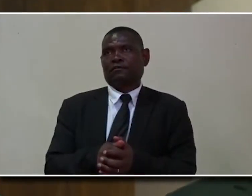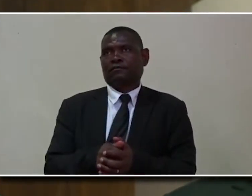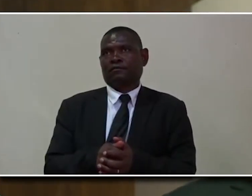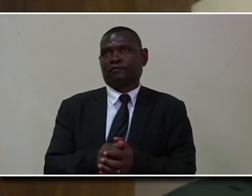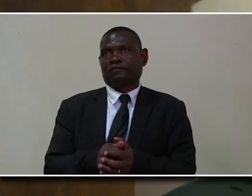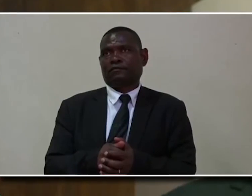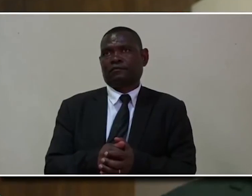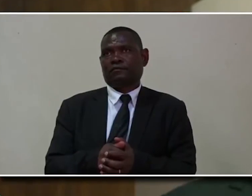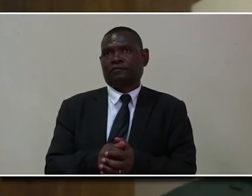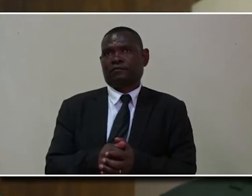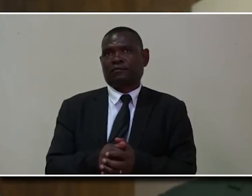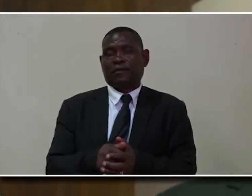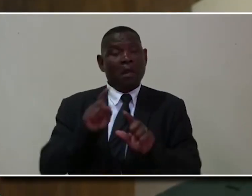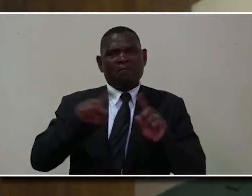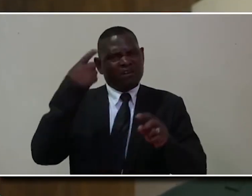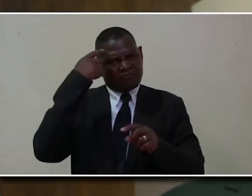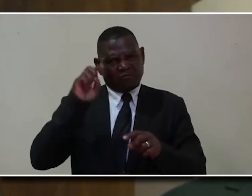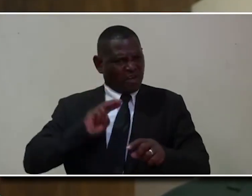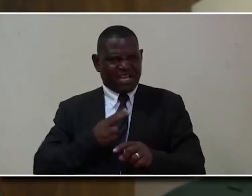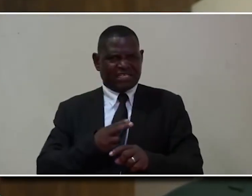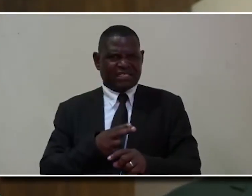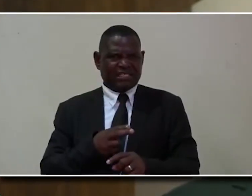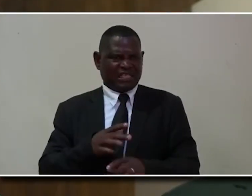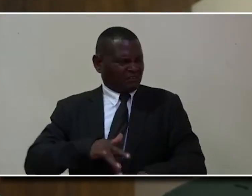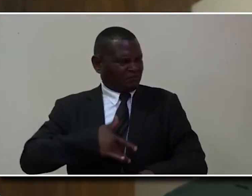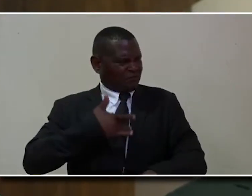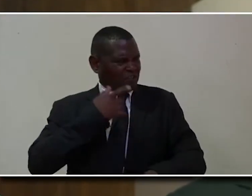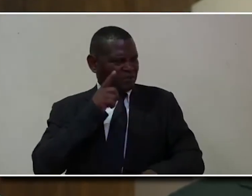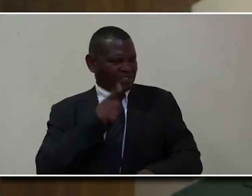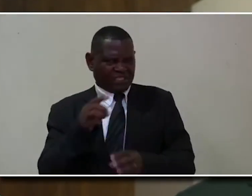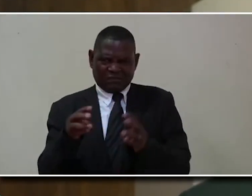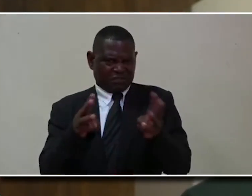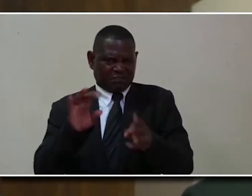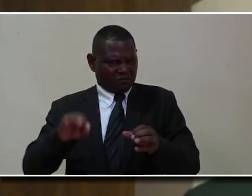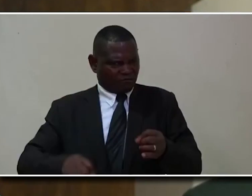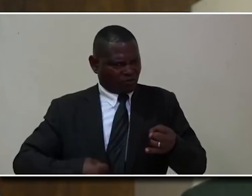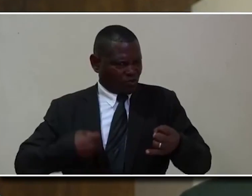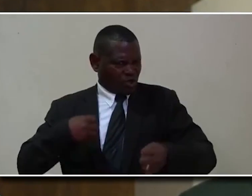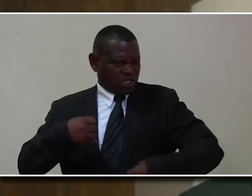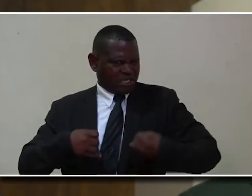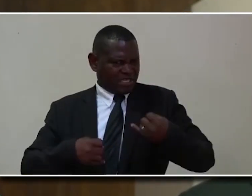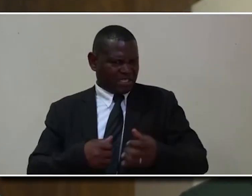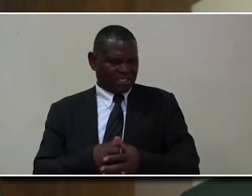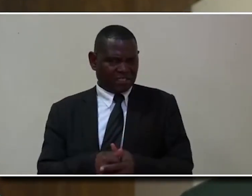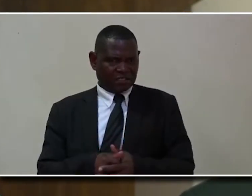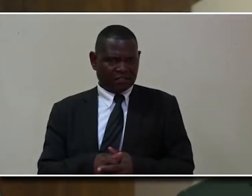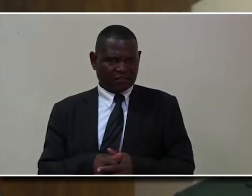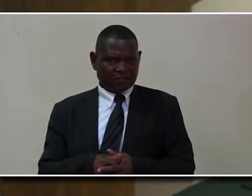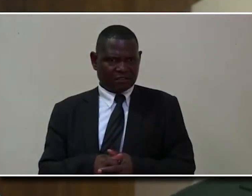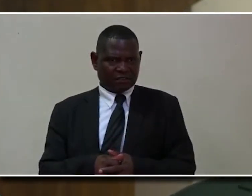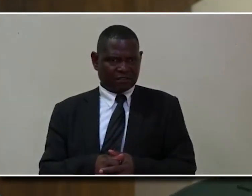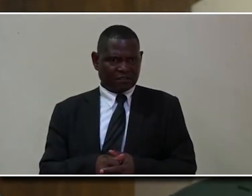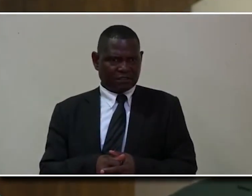ambuye. But for us to experience these sources of joy, kwa ife kuti tikumane nazo izi komwe kuturuka chikondwere,